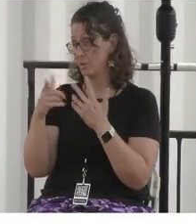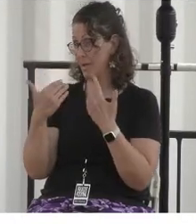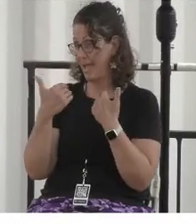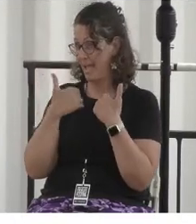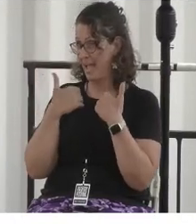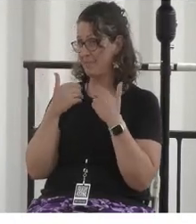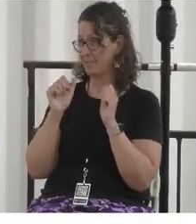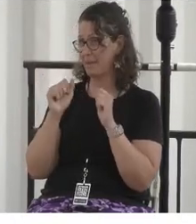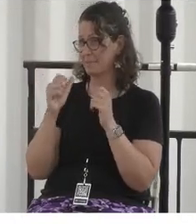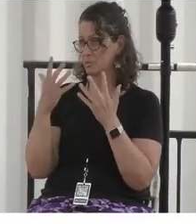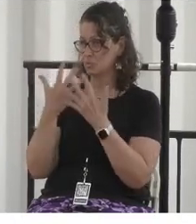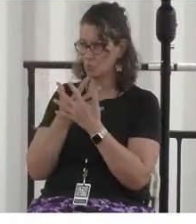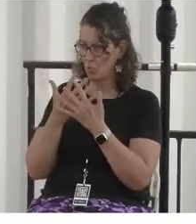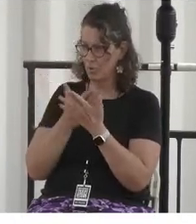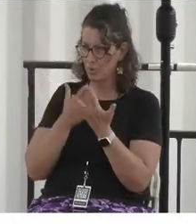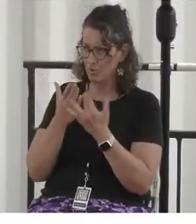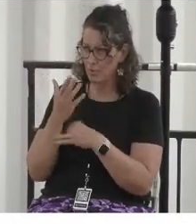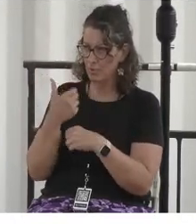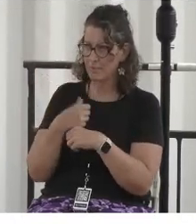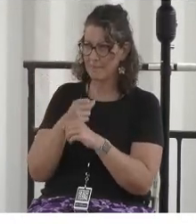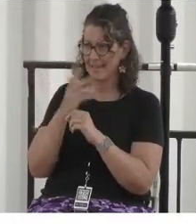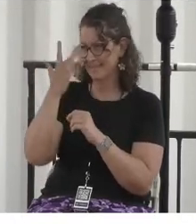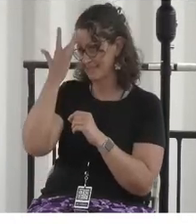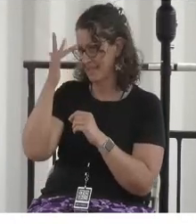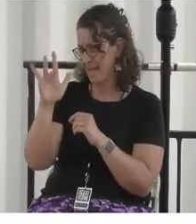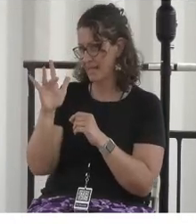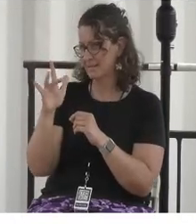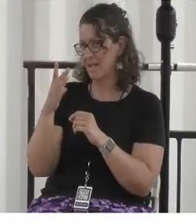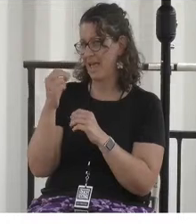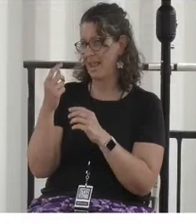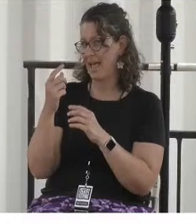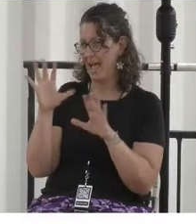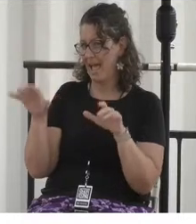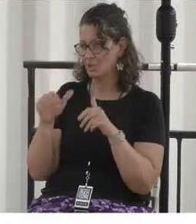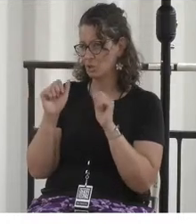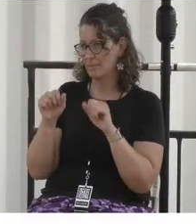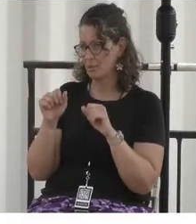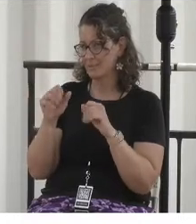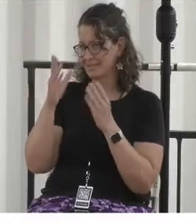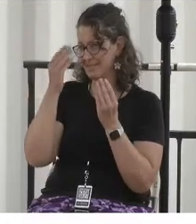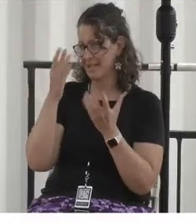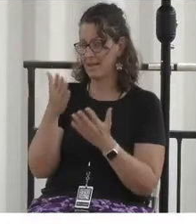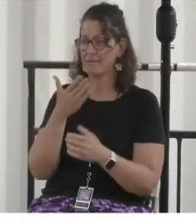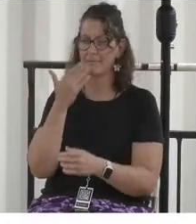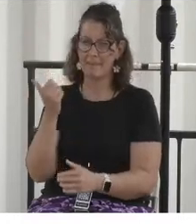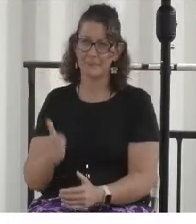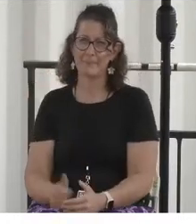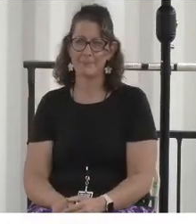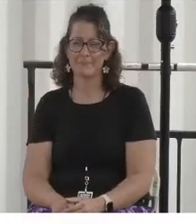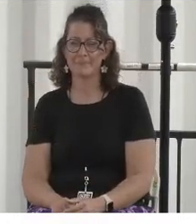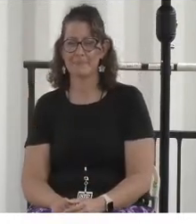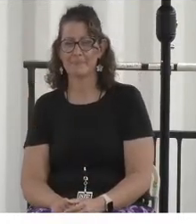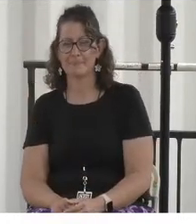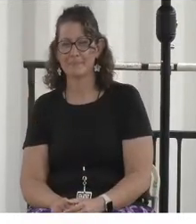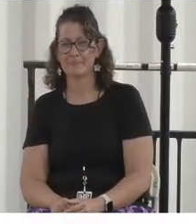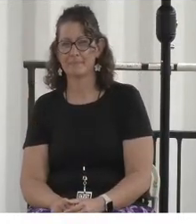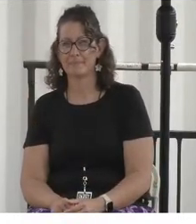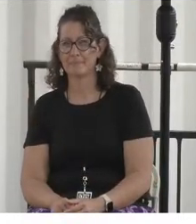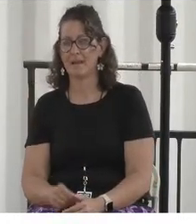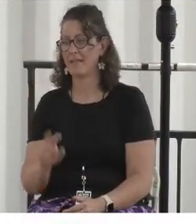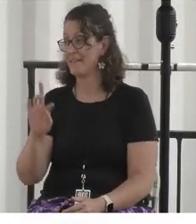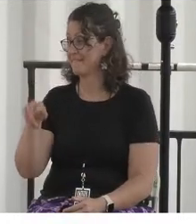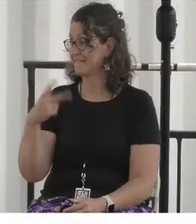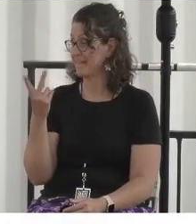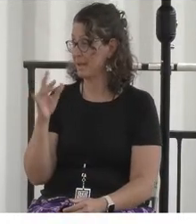be able to sort through and make it intelligent and make it actionable data, I think the better. Jess? And the flip side of